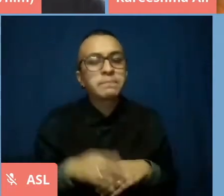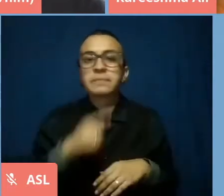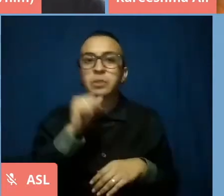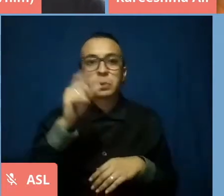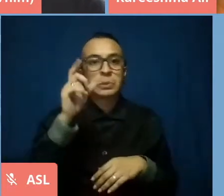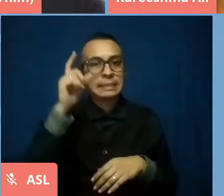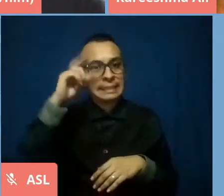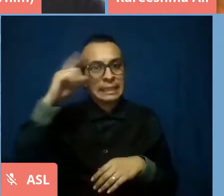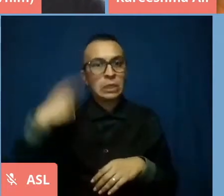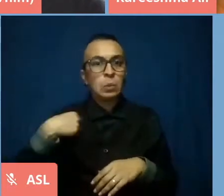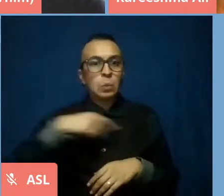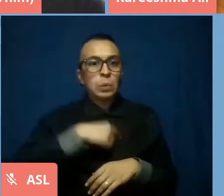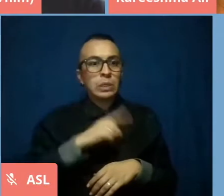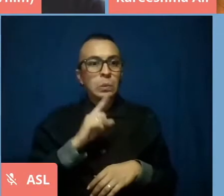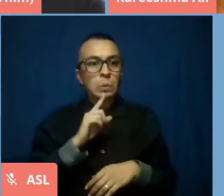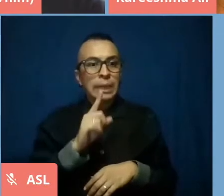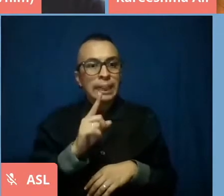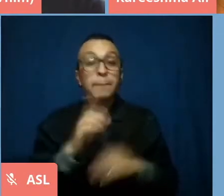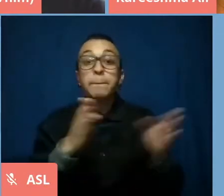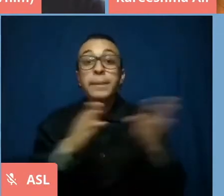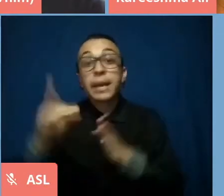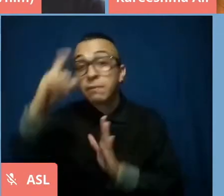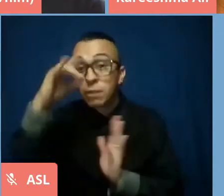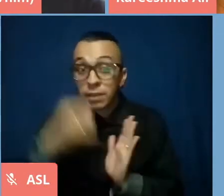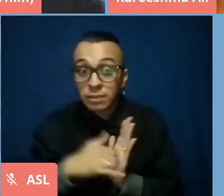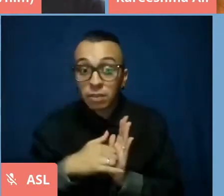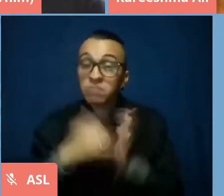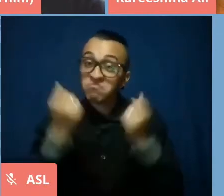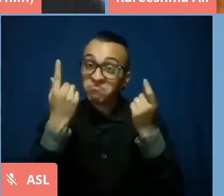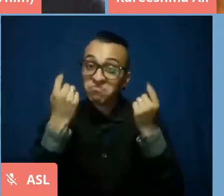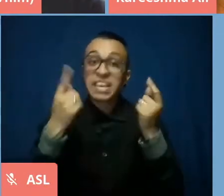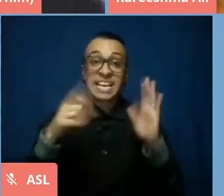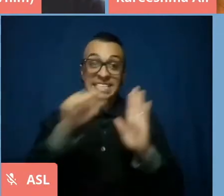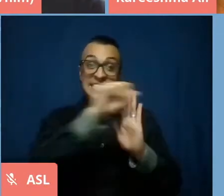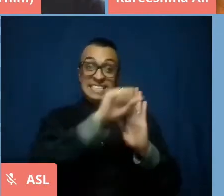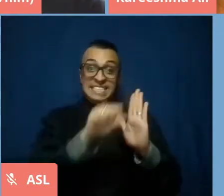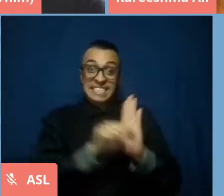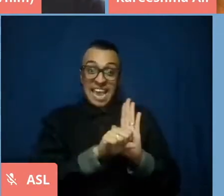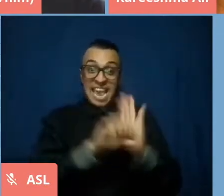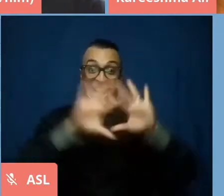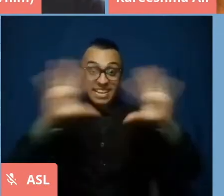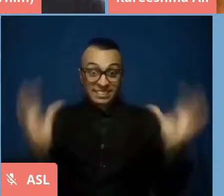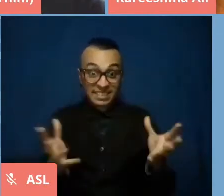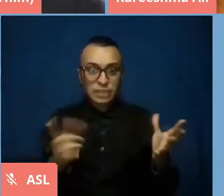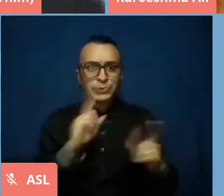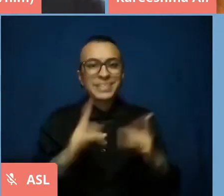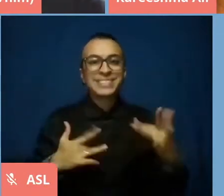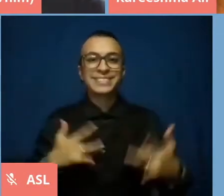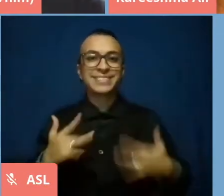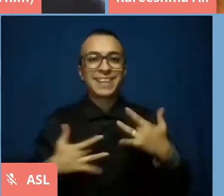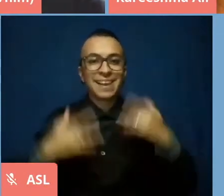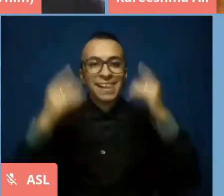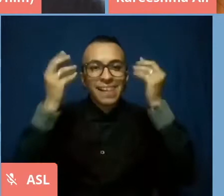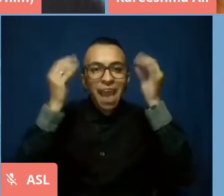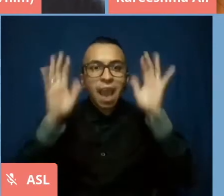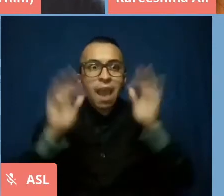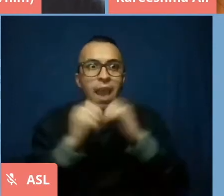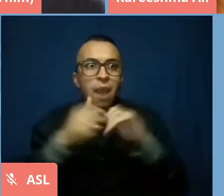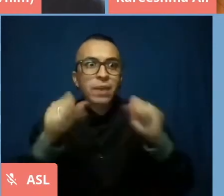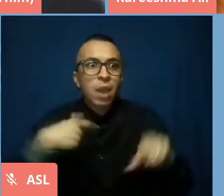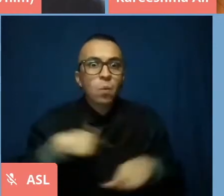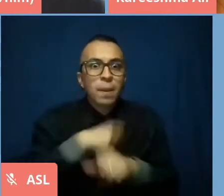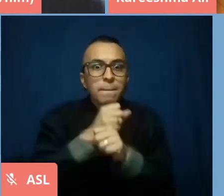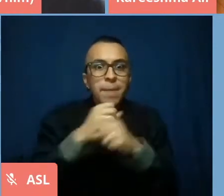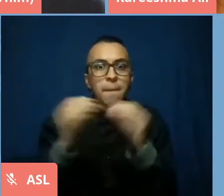really planned for this. So as a state, it's exciting to think about how can we create more of a